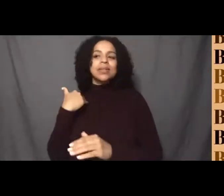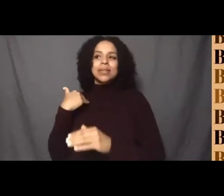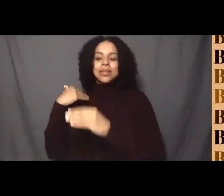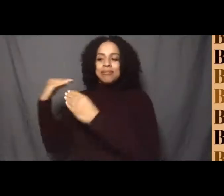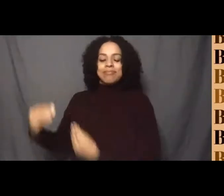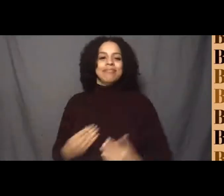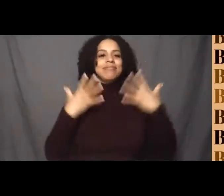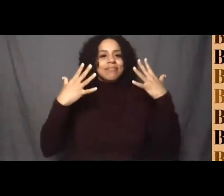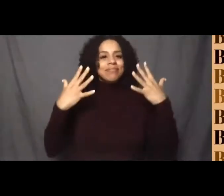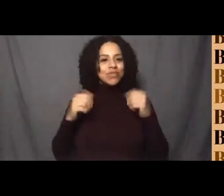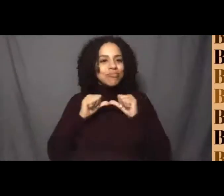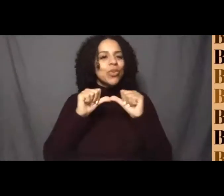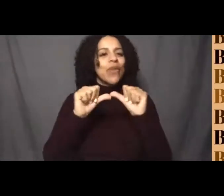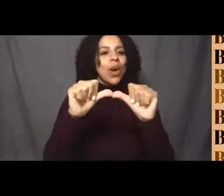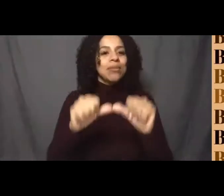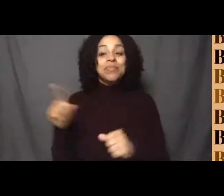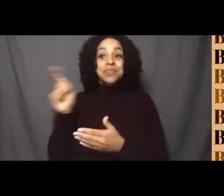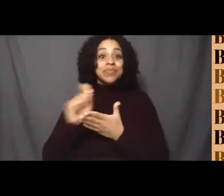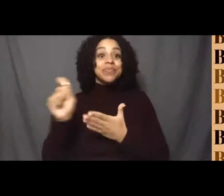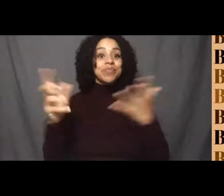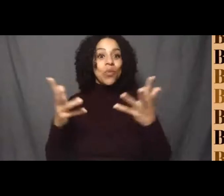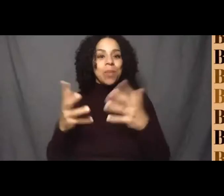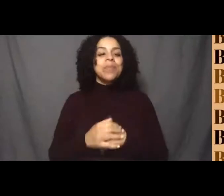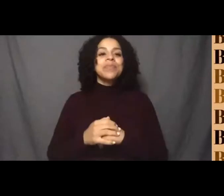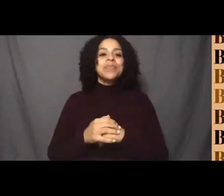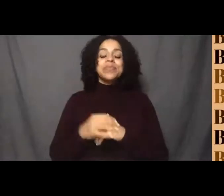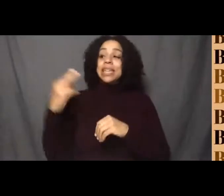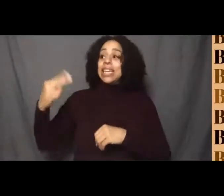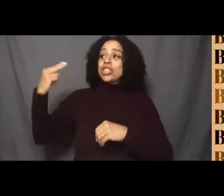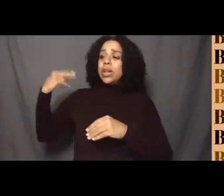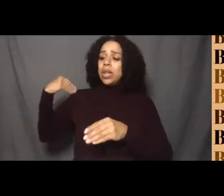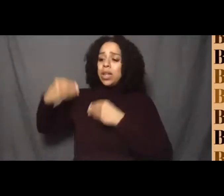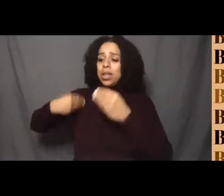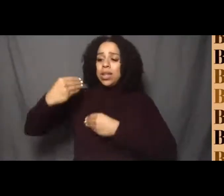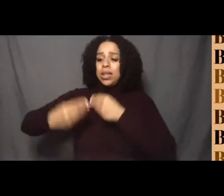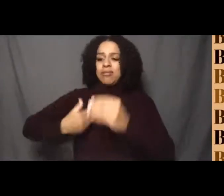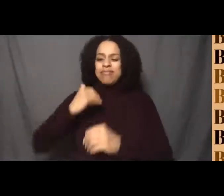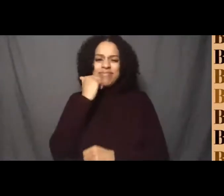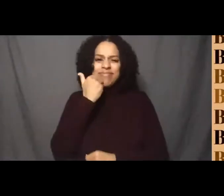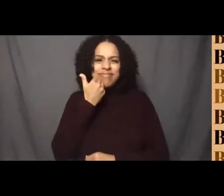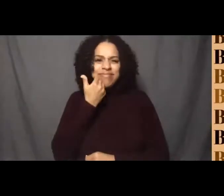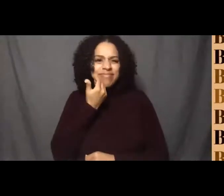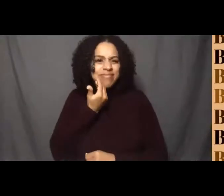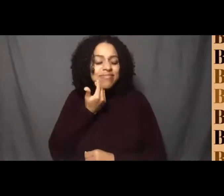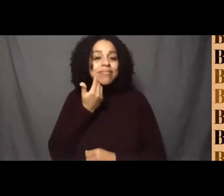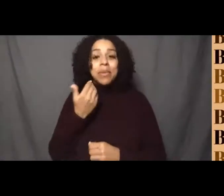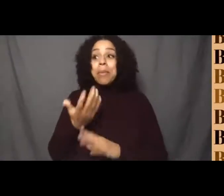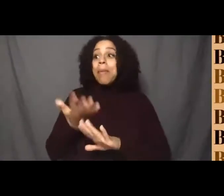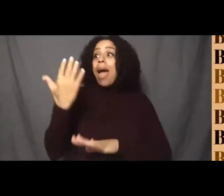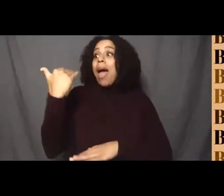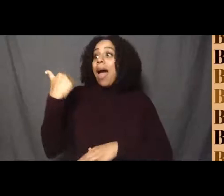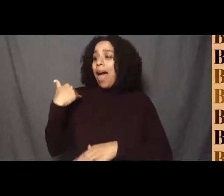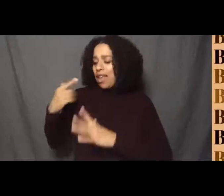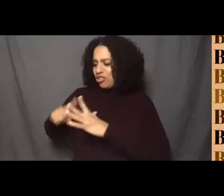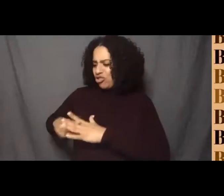writes, out of the huts of history's shame, up from a past that's rooted in pain, we are a black